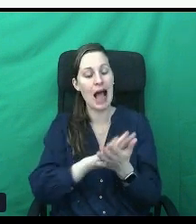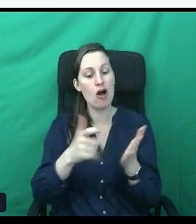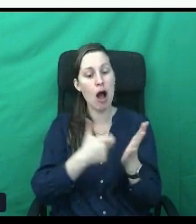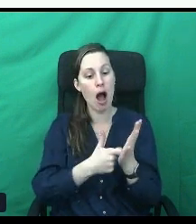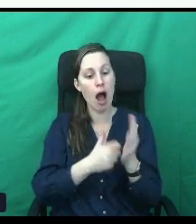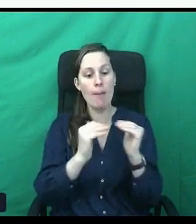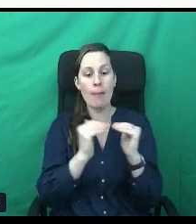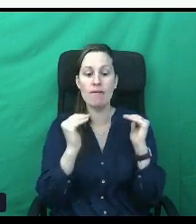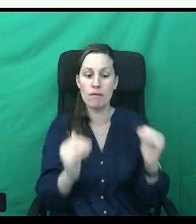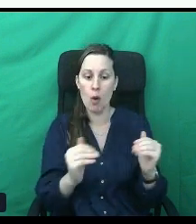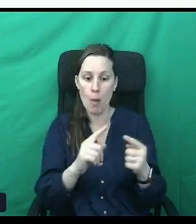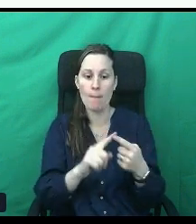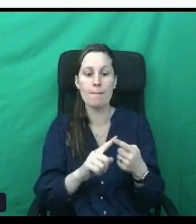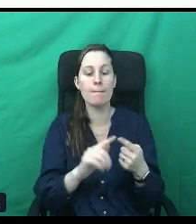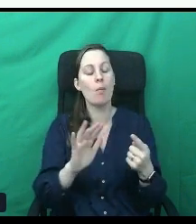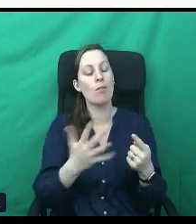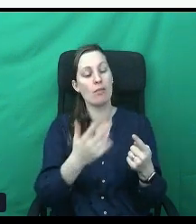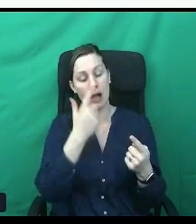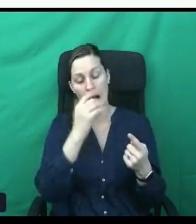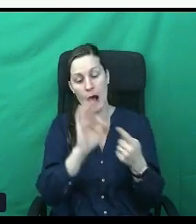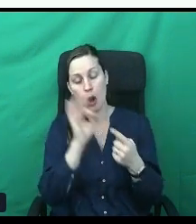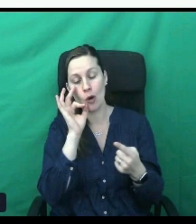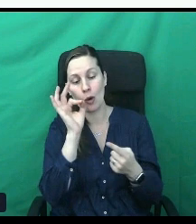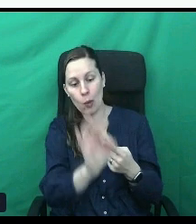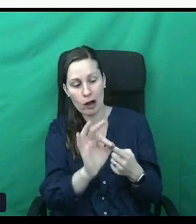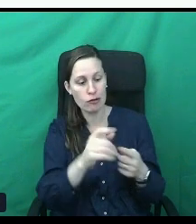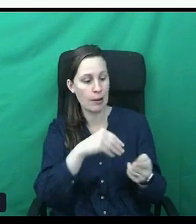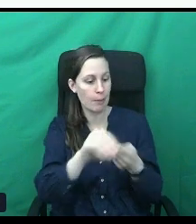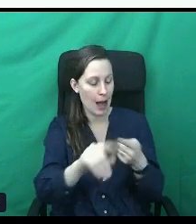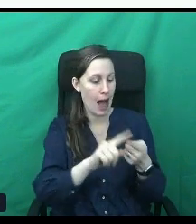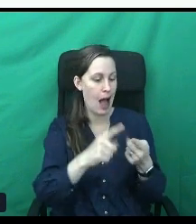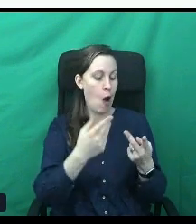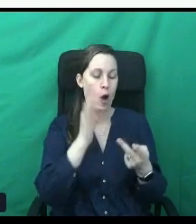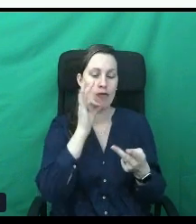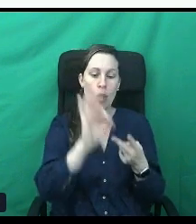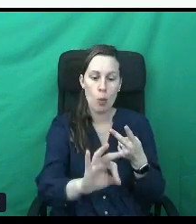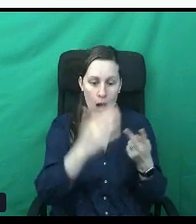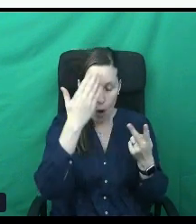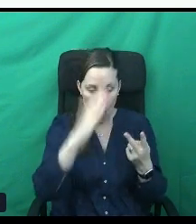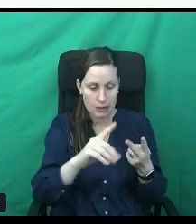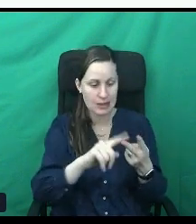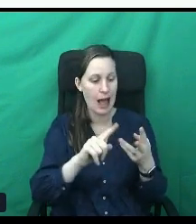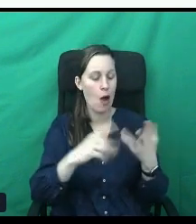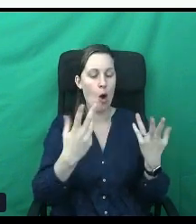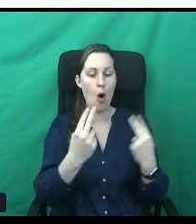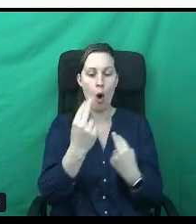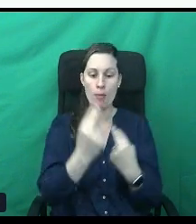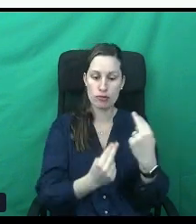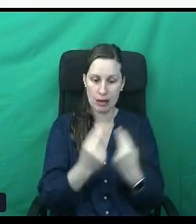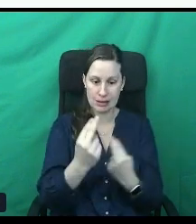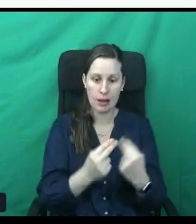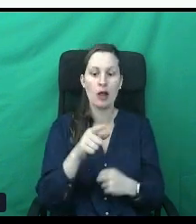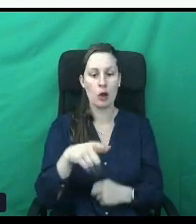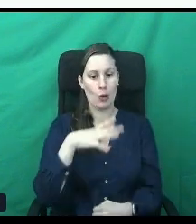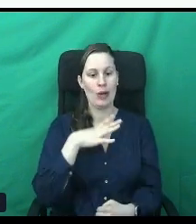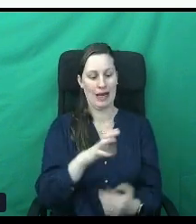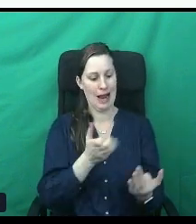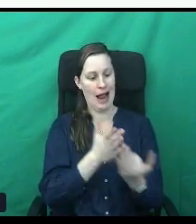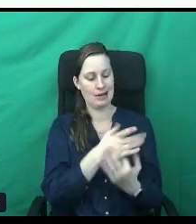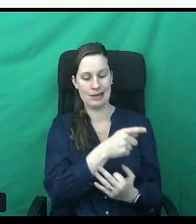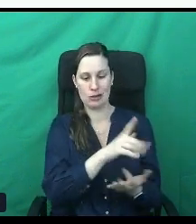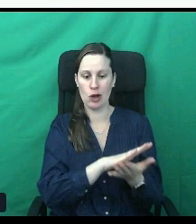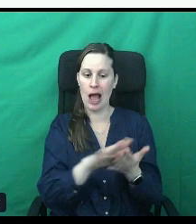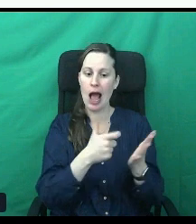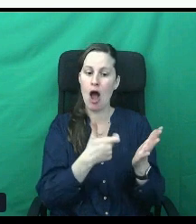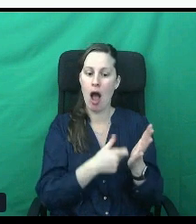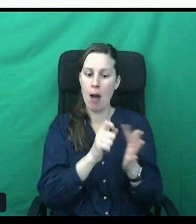Whether you needed to query your pay, request holiday, or conduct appraisals for your team, you are bound to need access to the HR portal